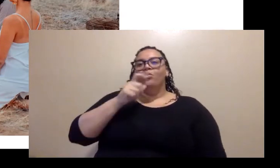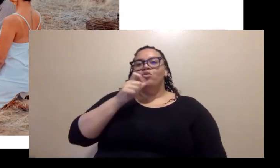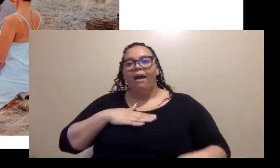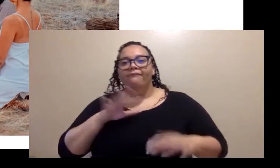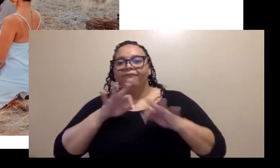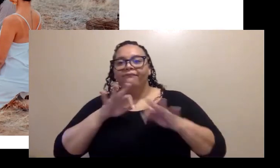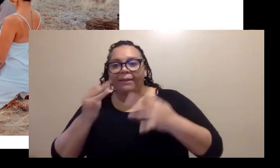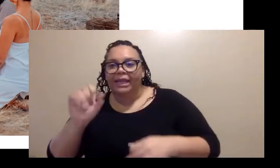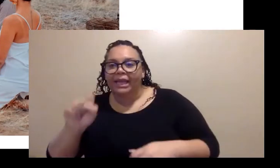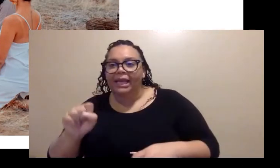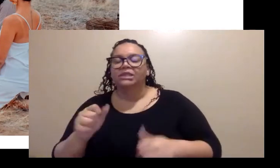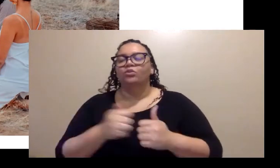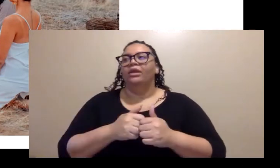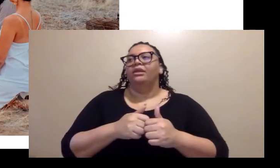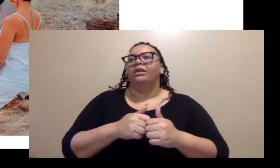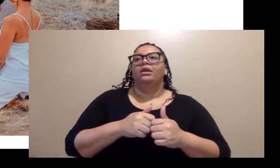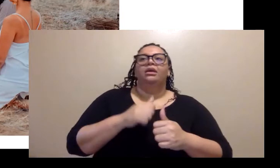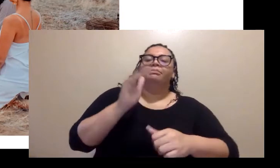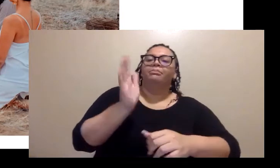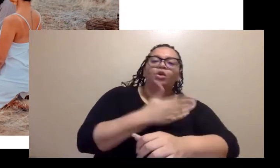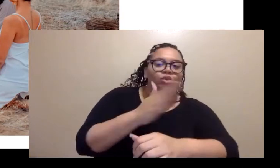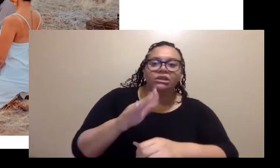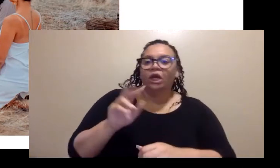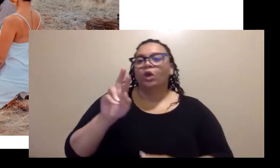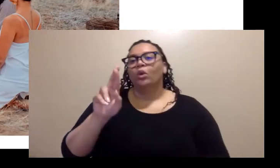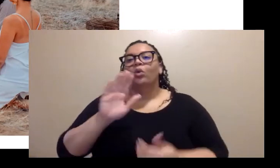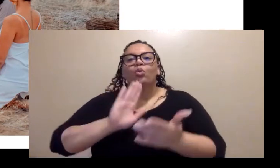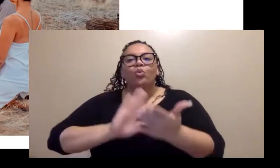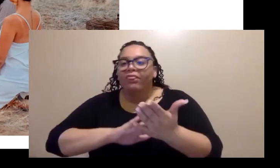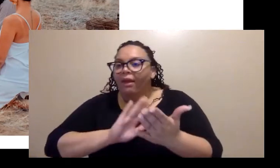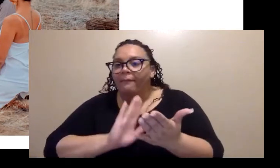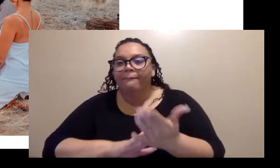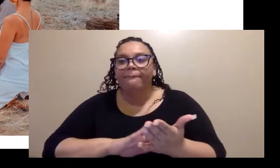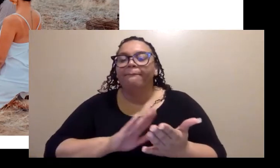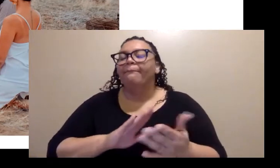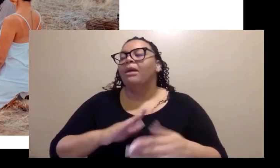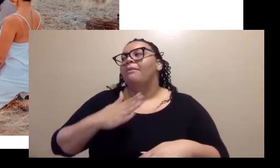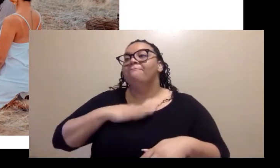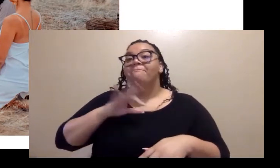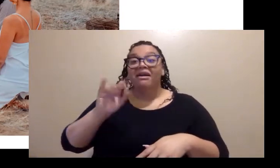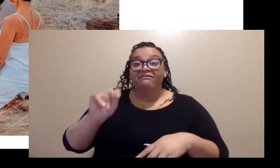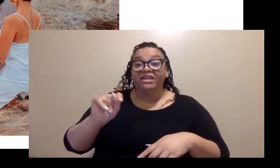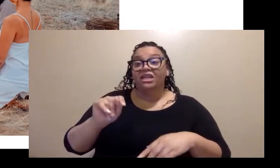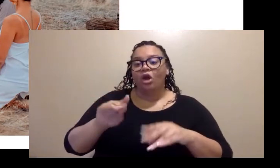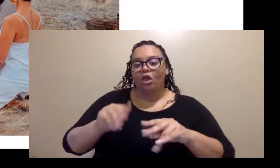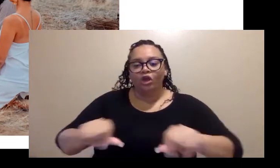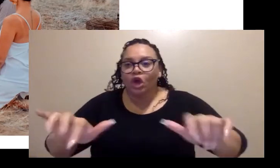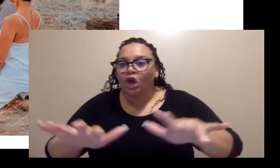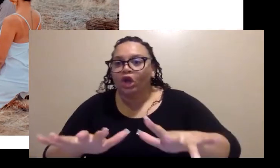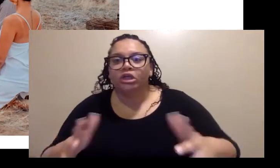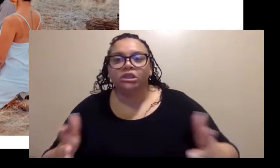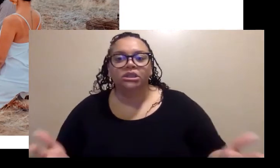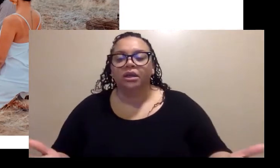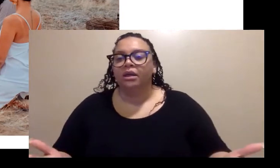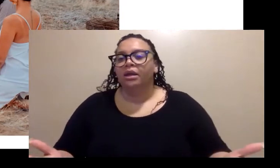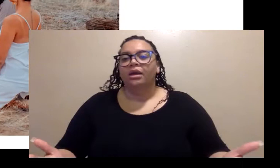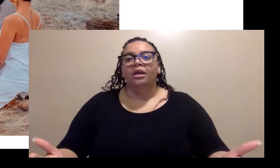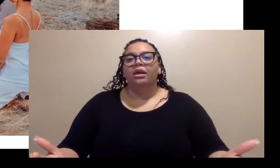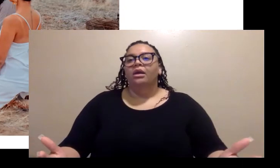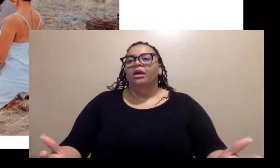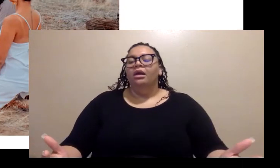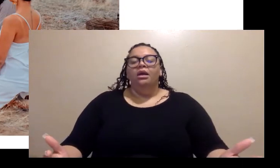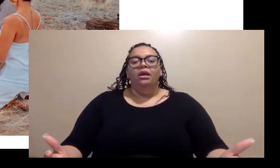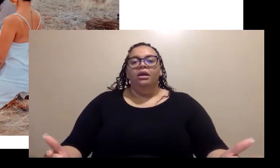and music out in nature, putting my feet on the ground, feeling my feet on the dirt. When it comes